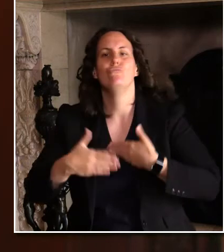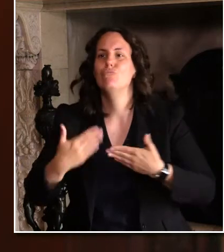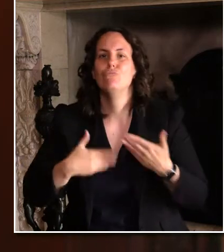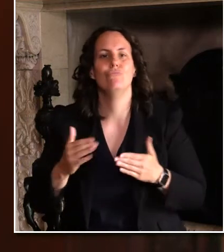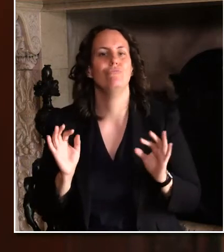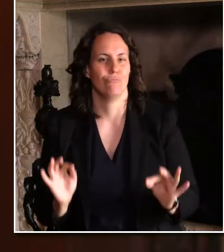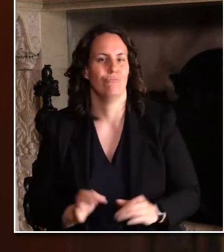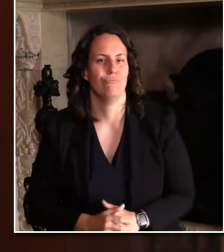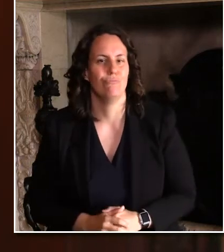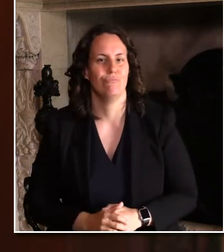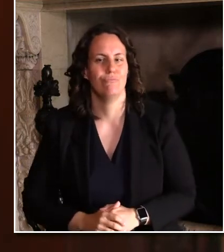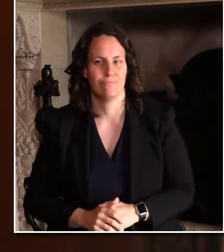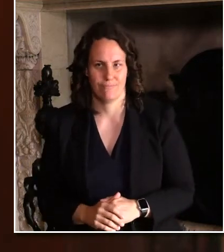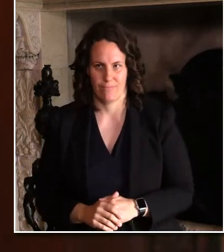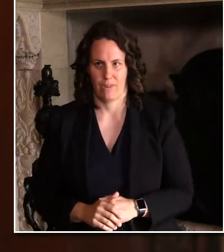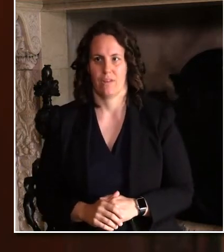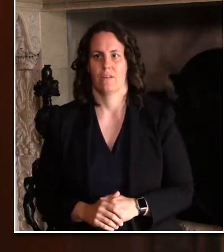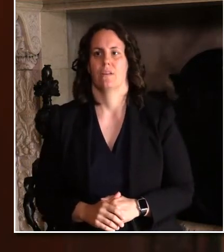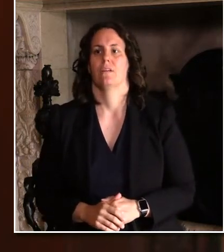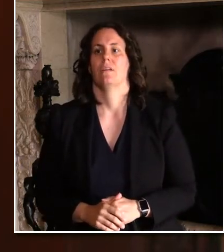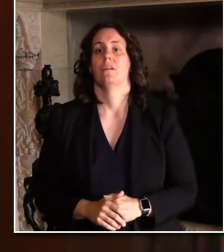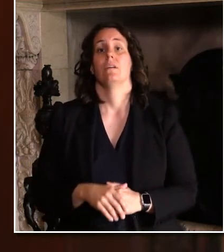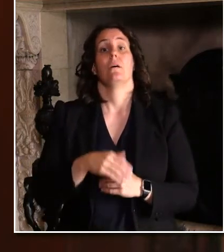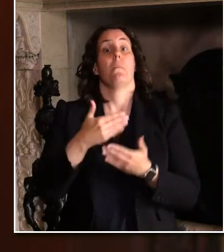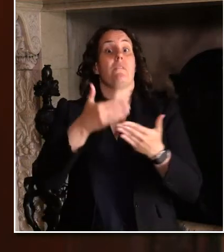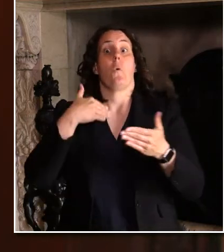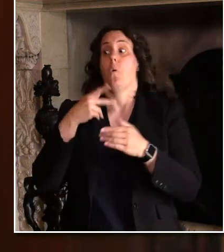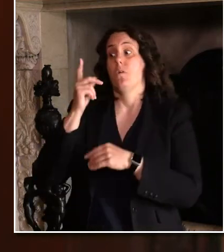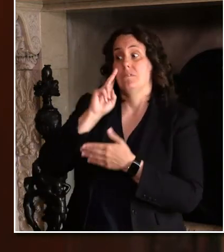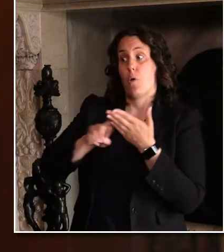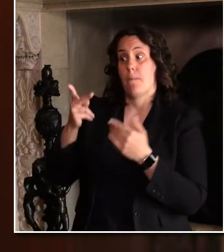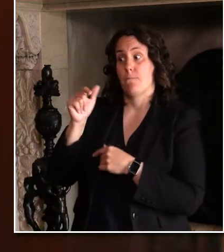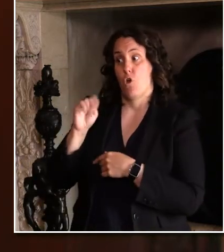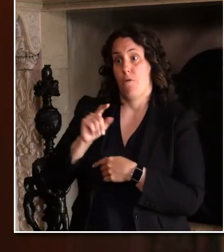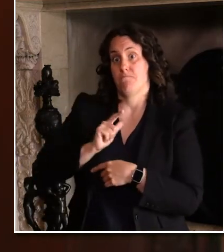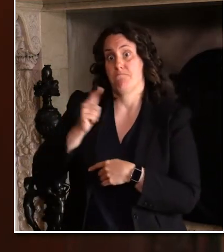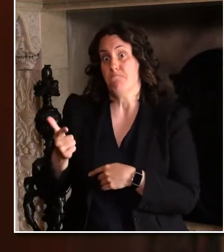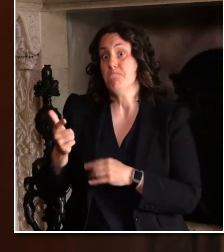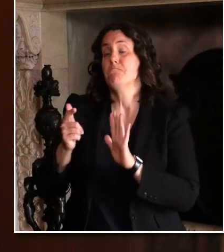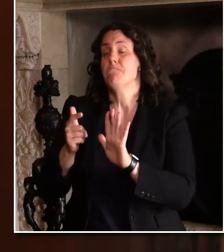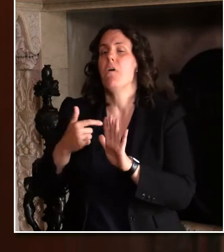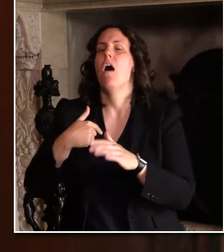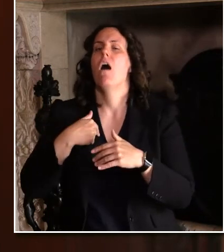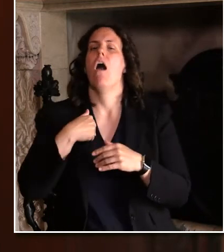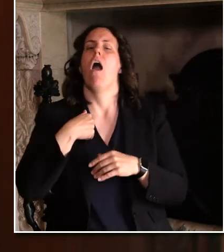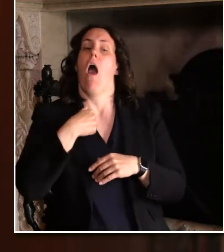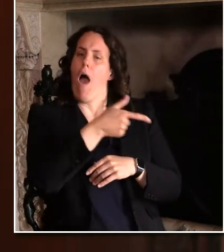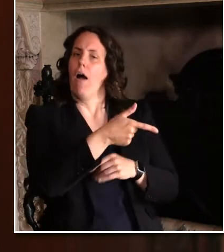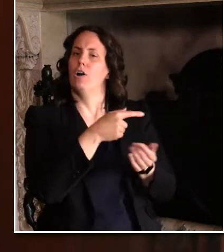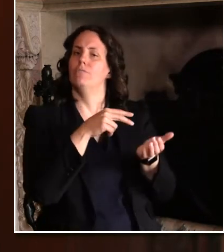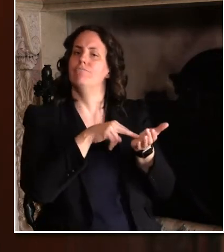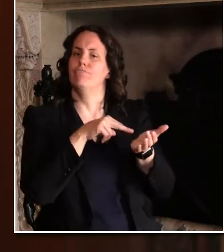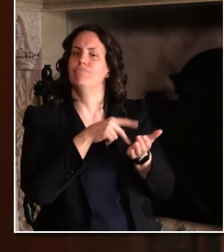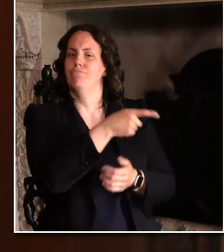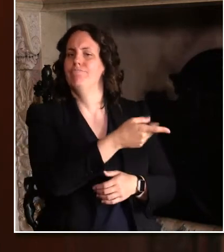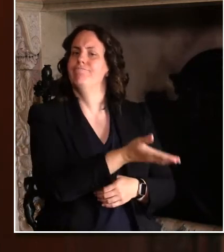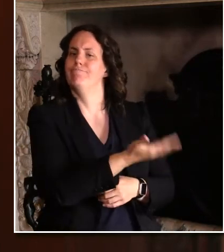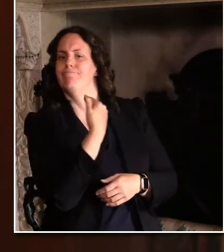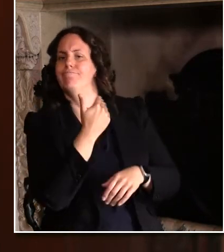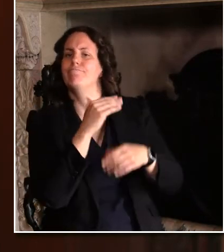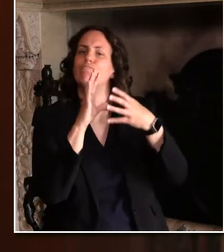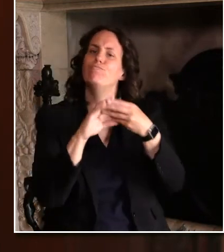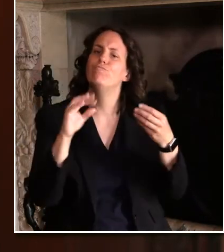let you hear from one of those healthcare workers on the front lines, Katil Smith, ADN, employee at